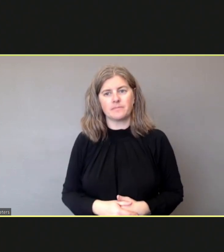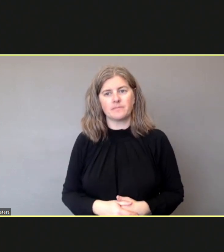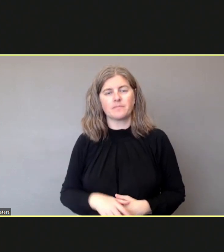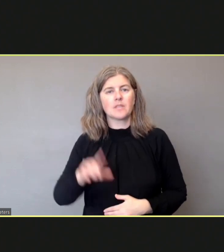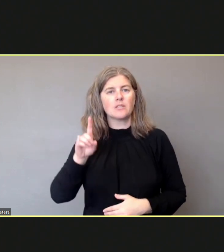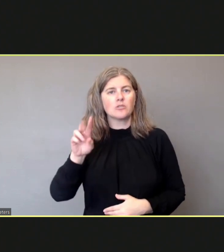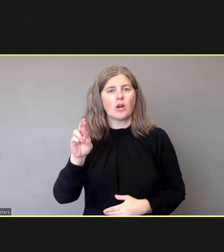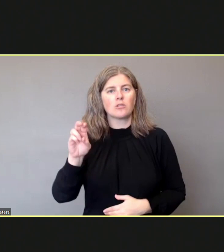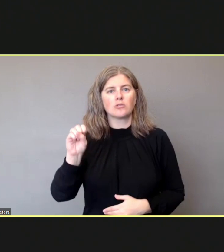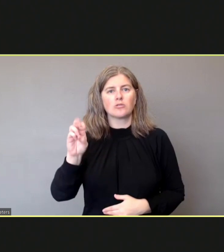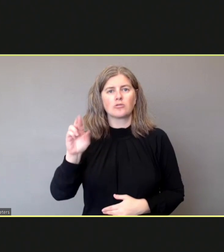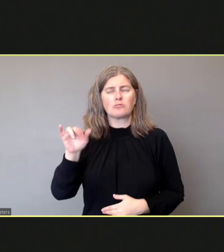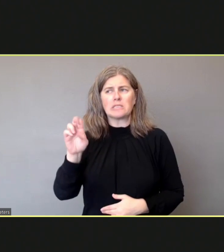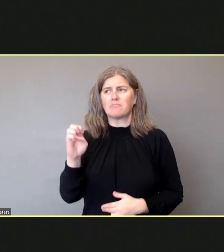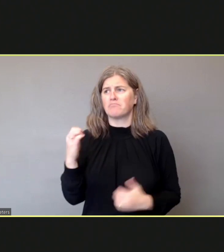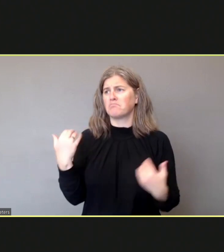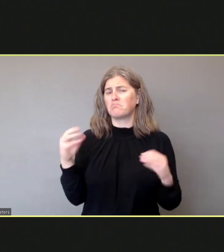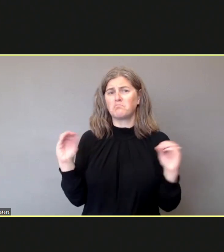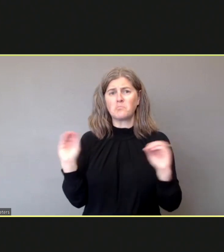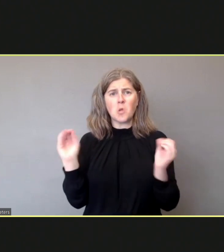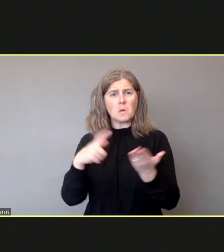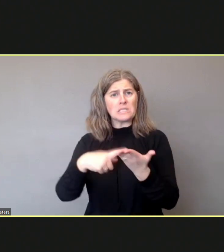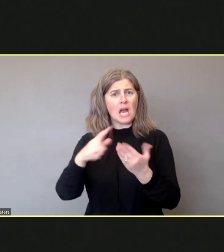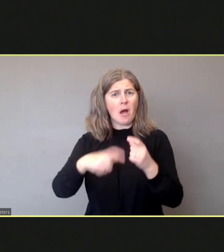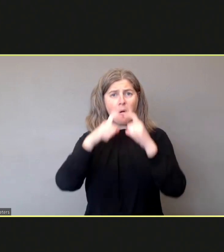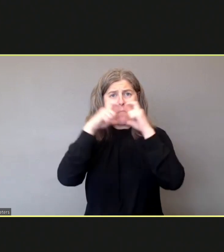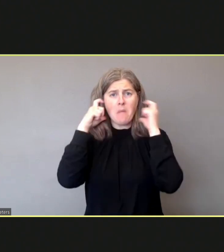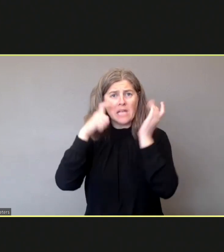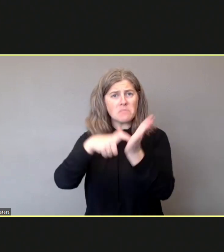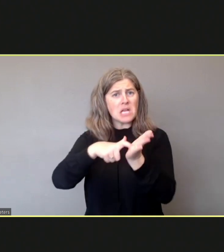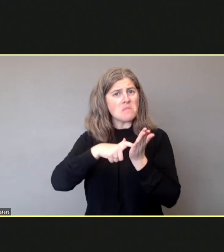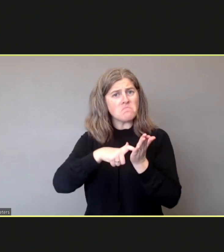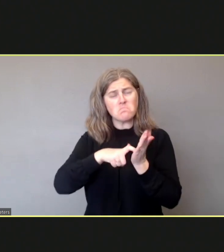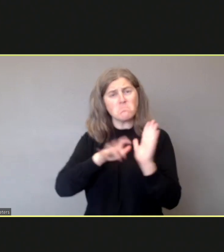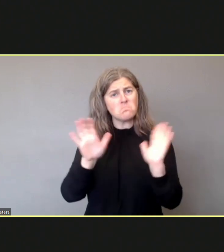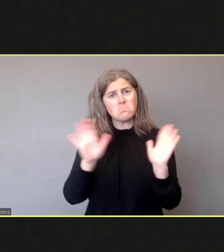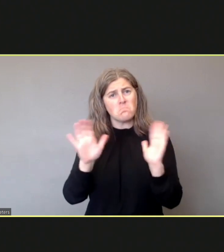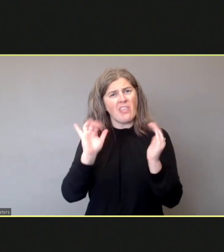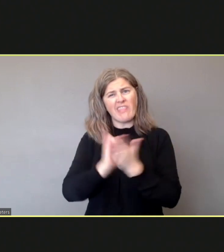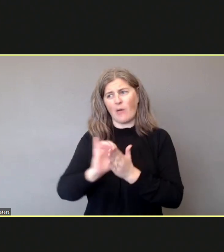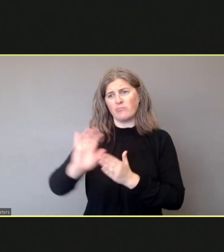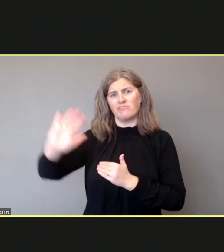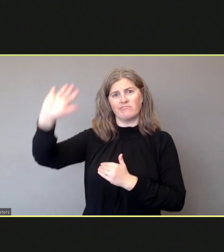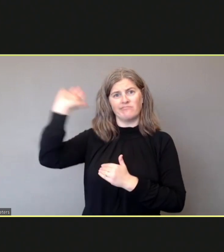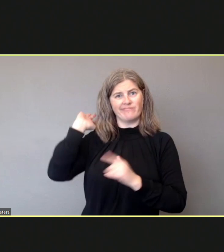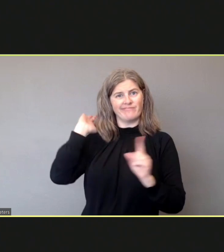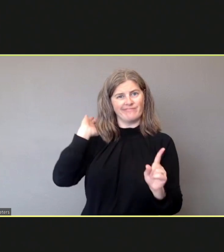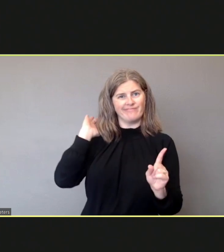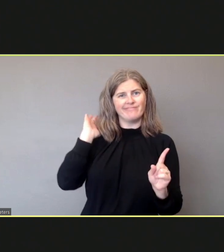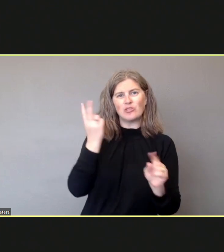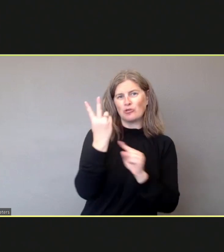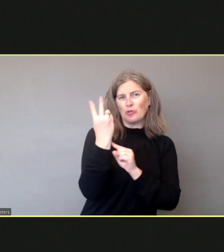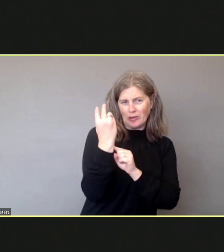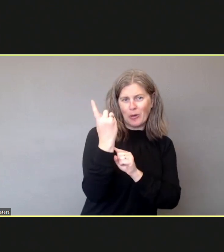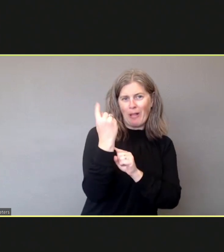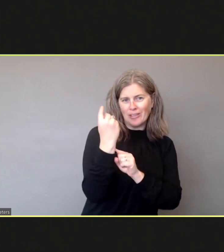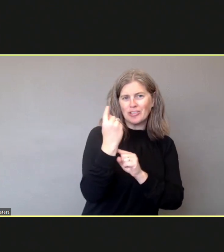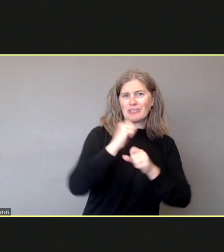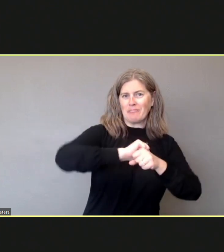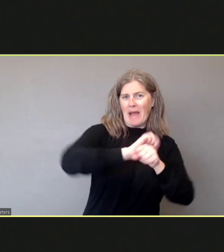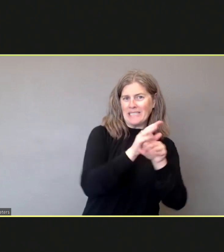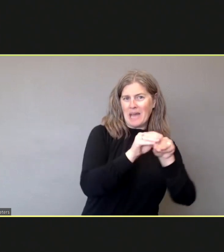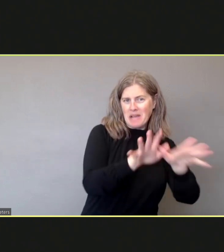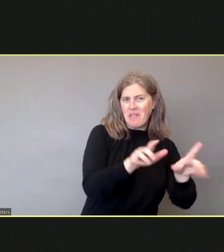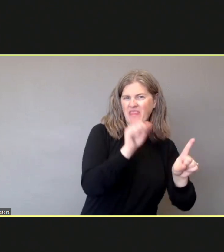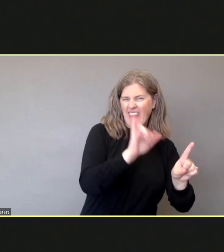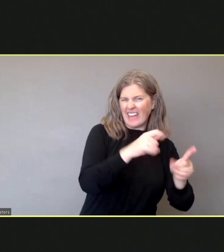We're not having any discussions about mask mandates anymore. That was for the pandemic we had 2 years